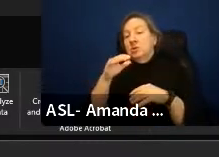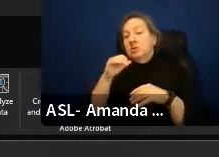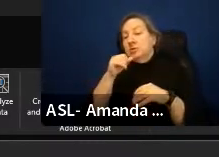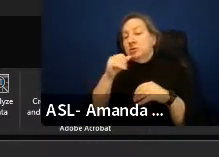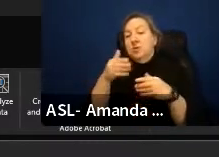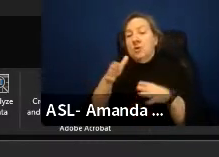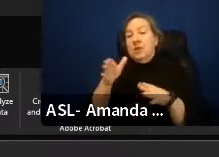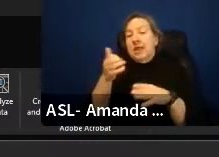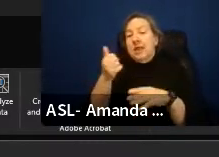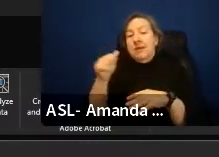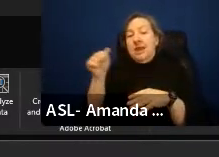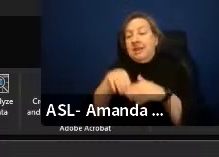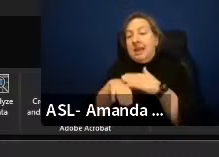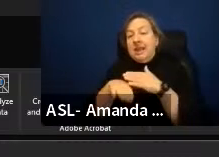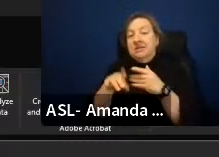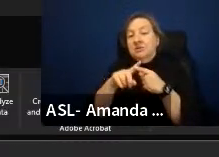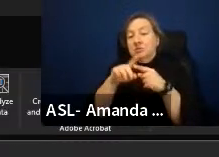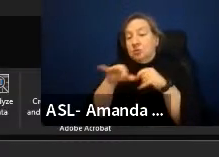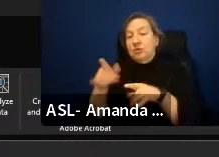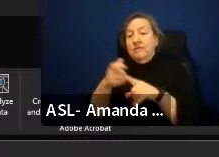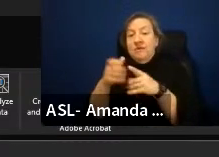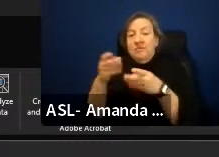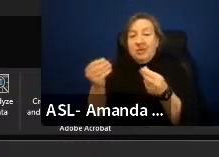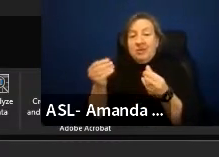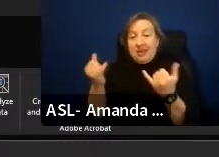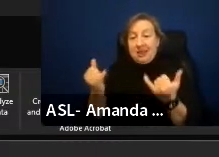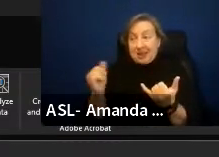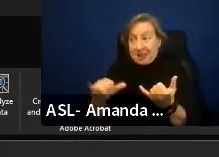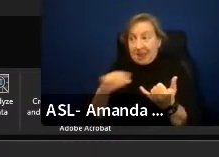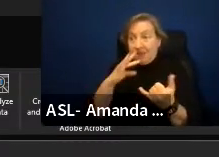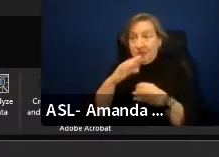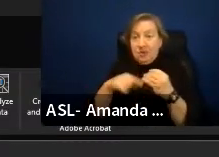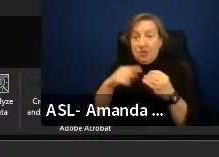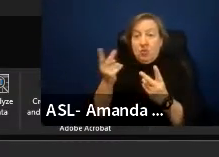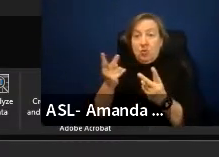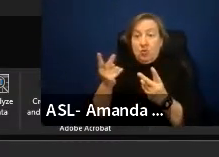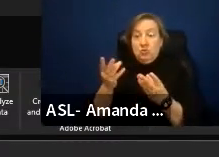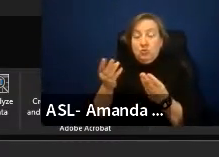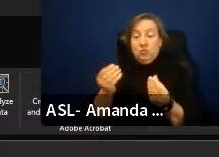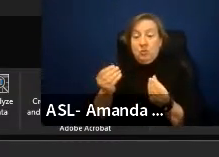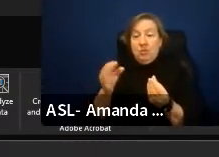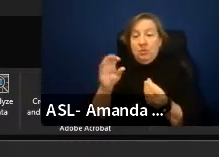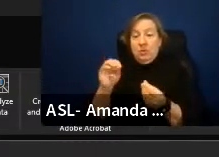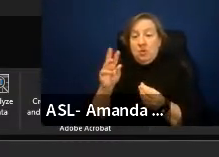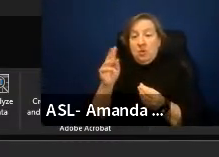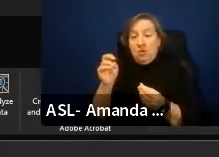land now. So is that what we're talking about, that those 2 property owners